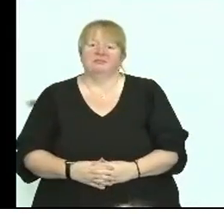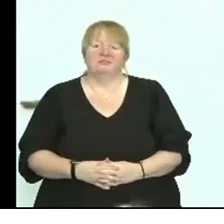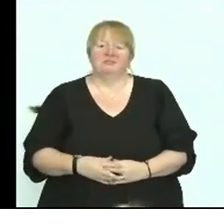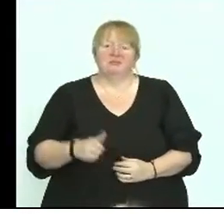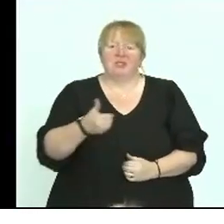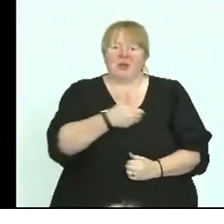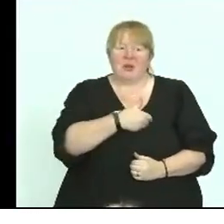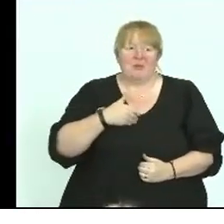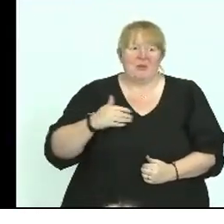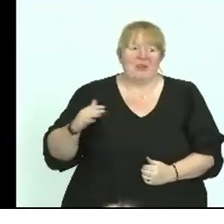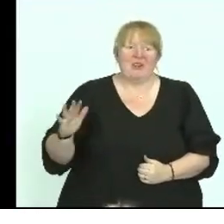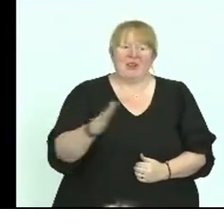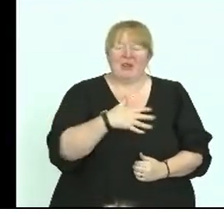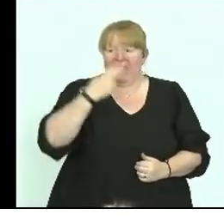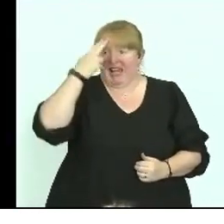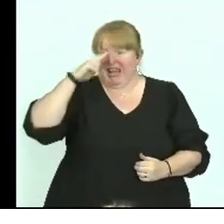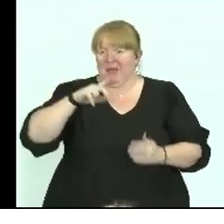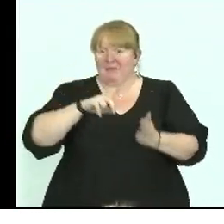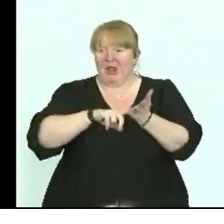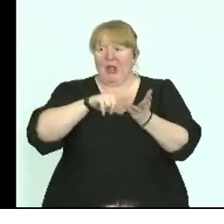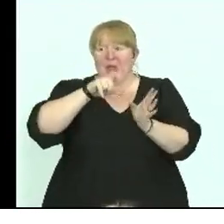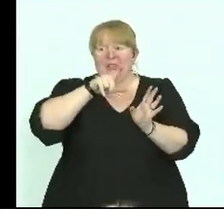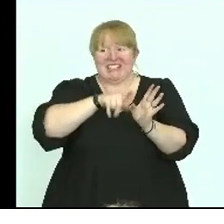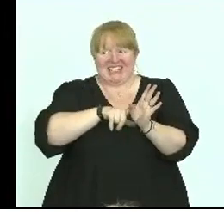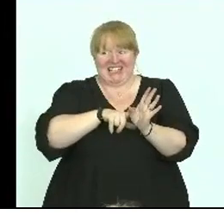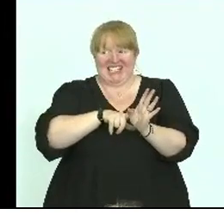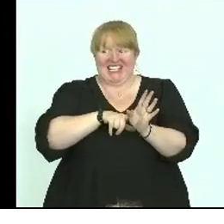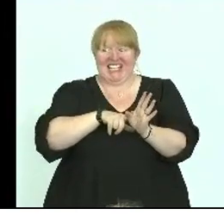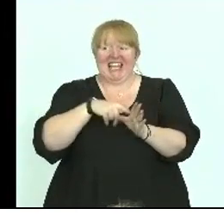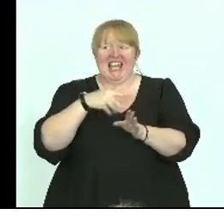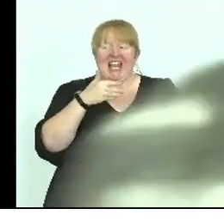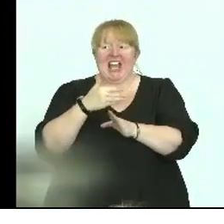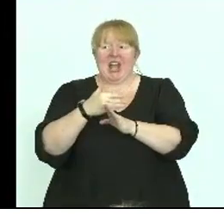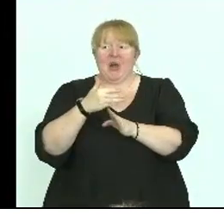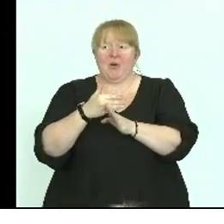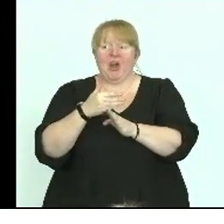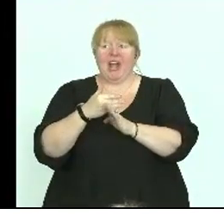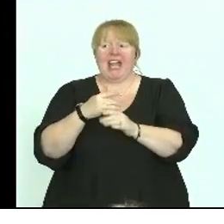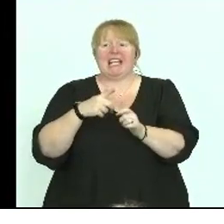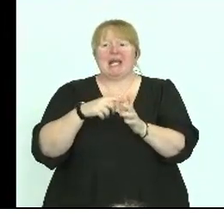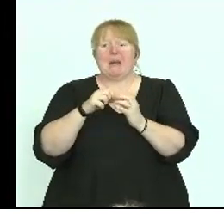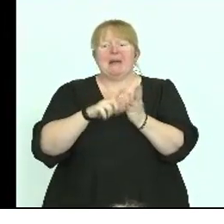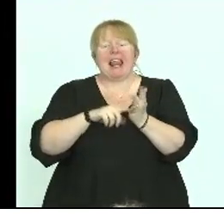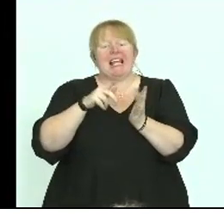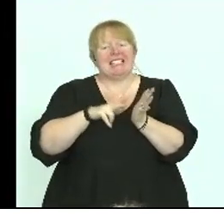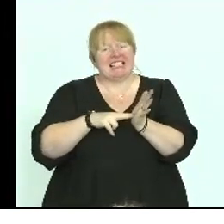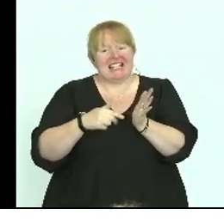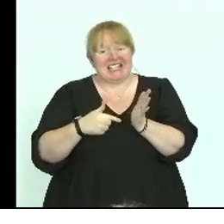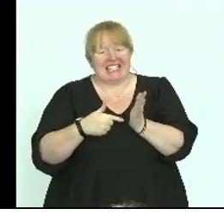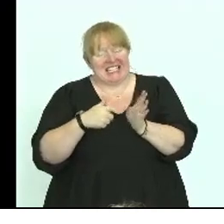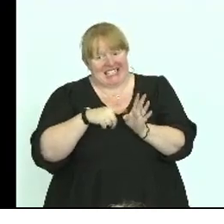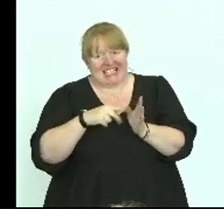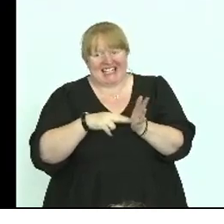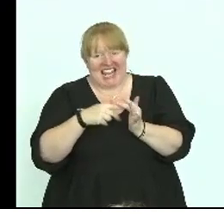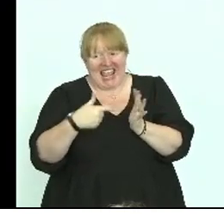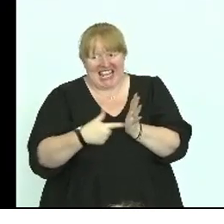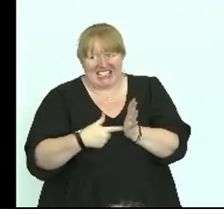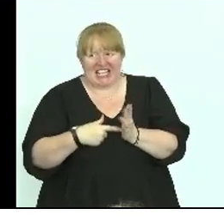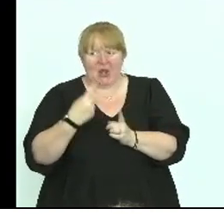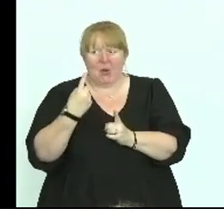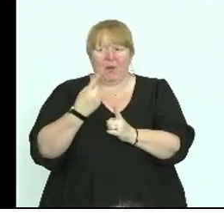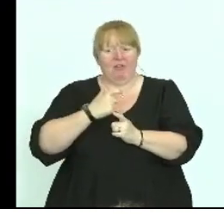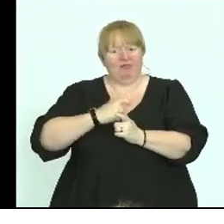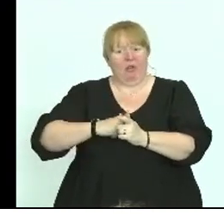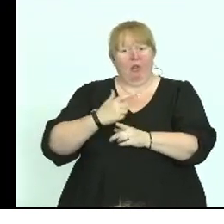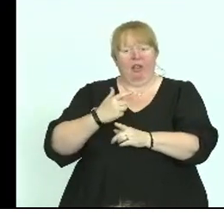Good morning, everyone. My name's Lucy and I work at AbilityNet, and one of the things I do at AbilityNet